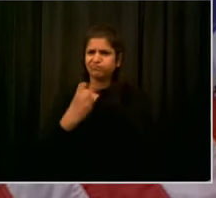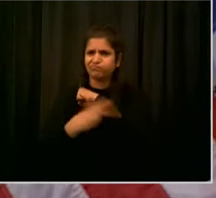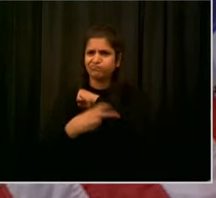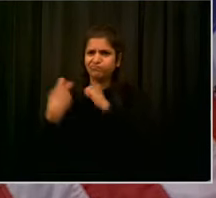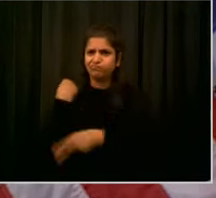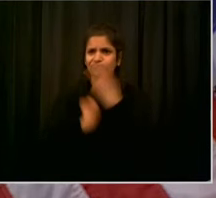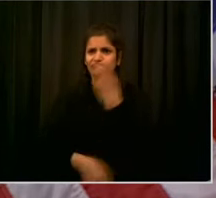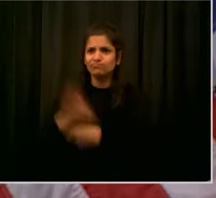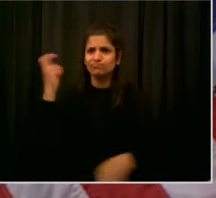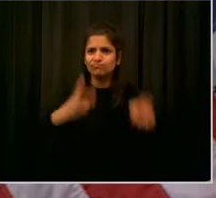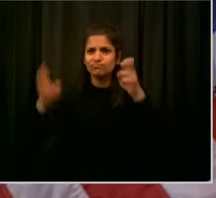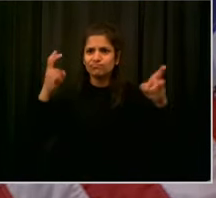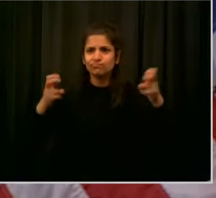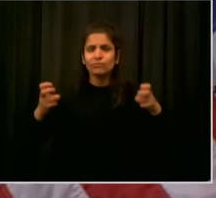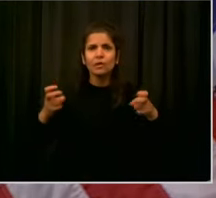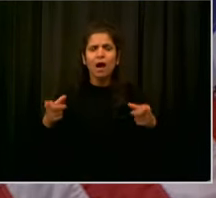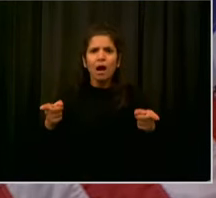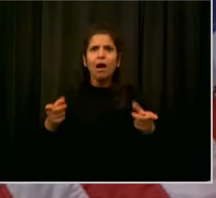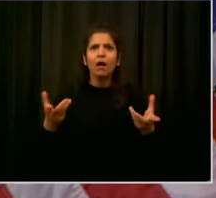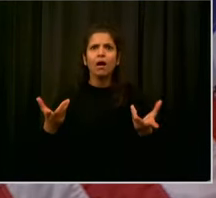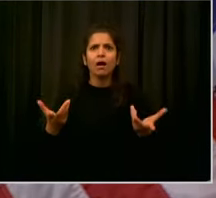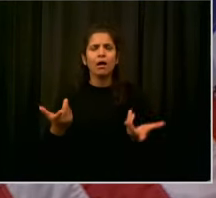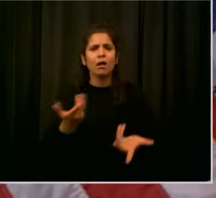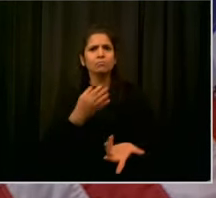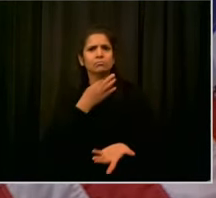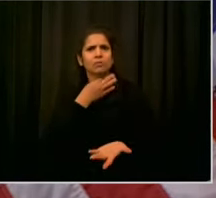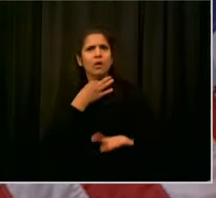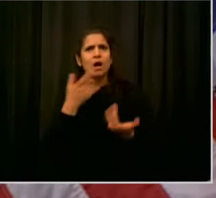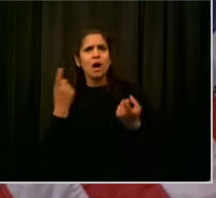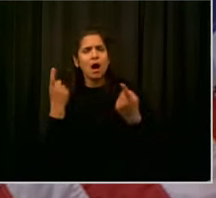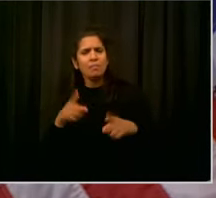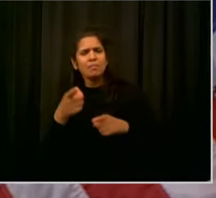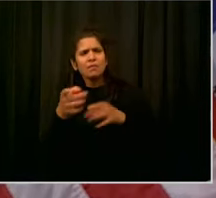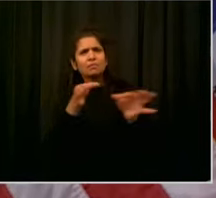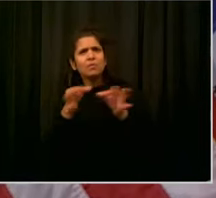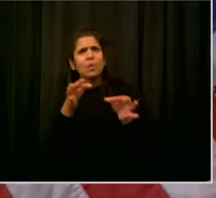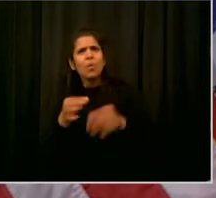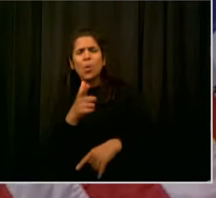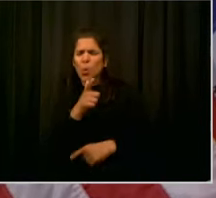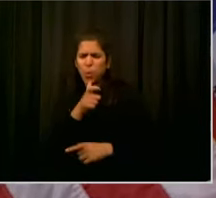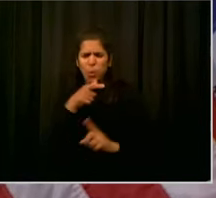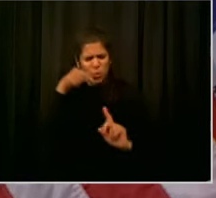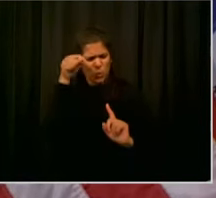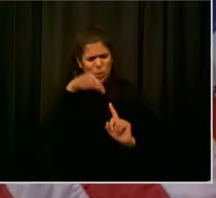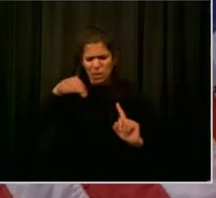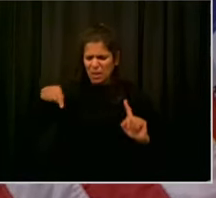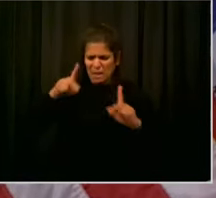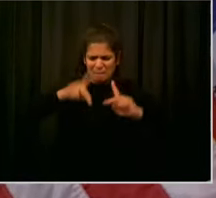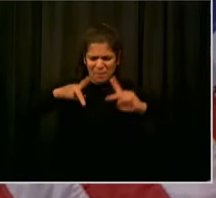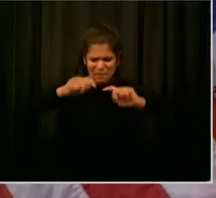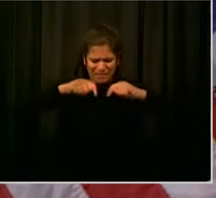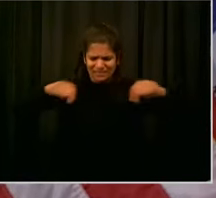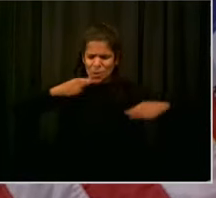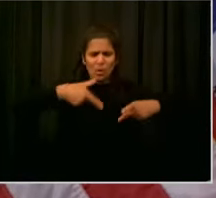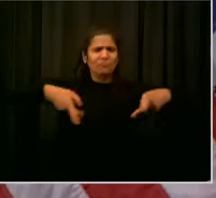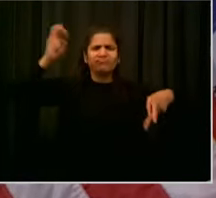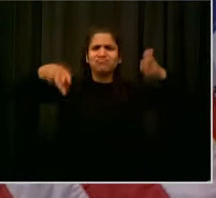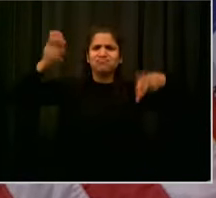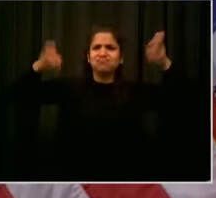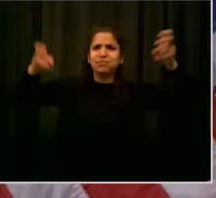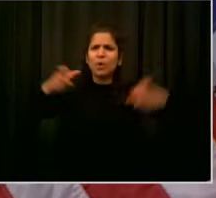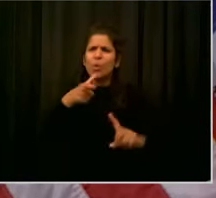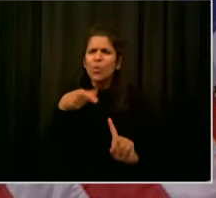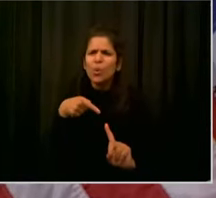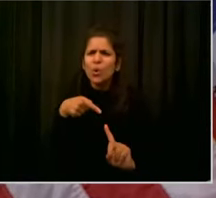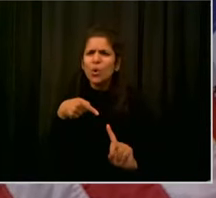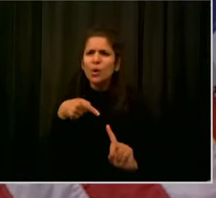about who these people are. A lot of the video shows young men, what appear to be